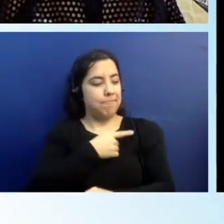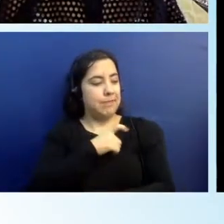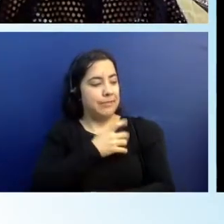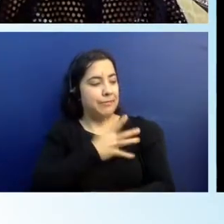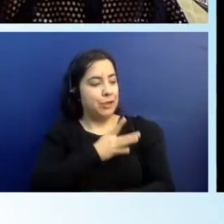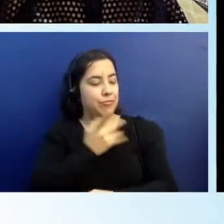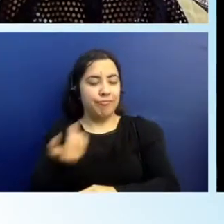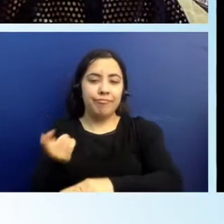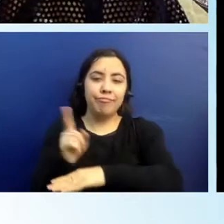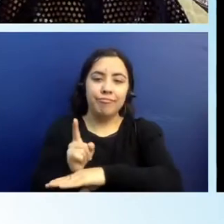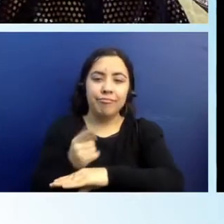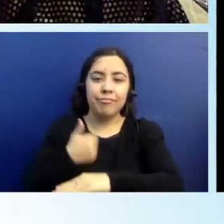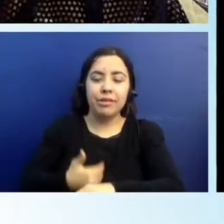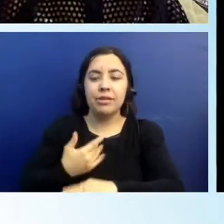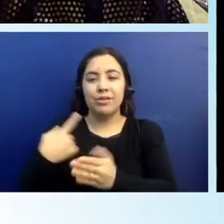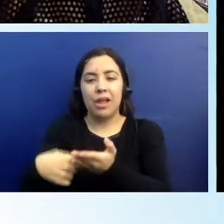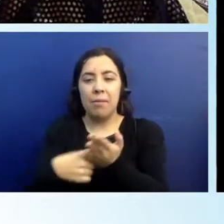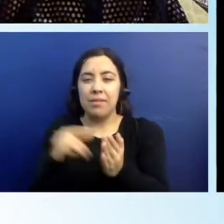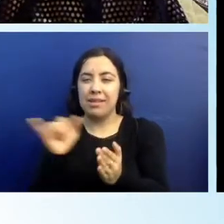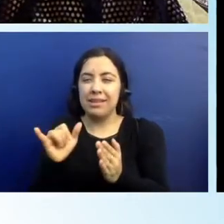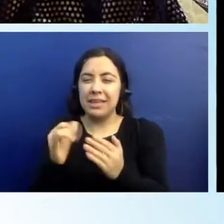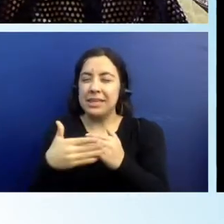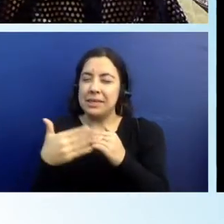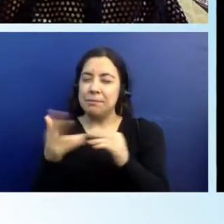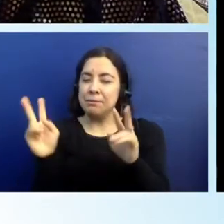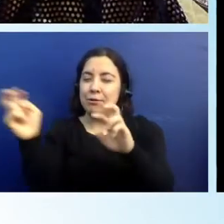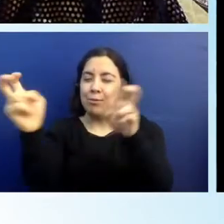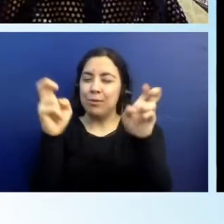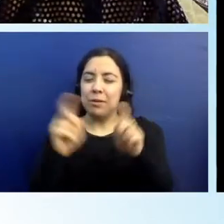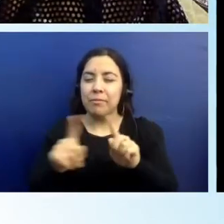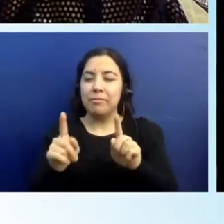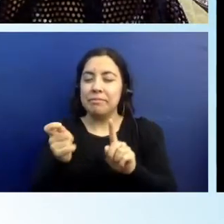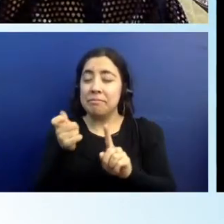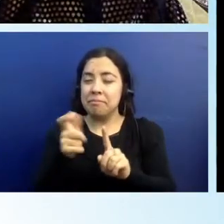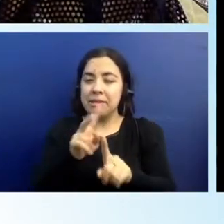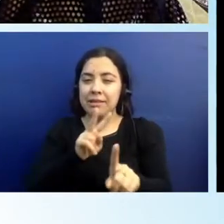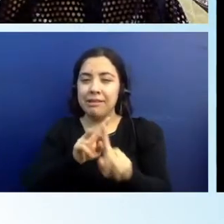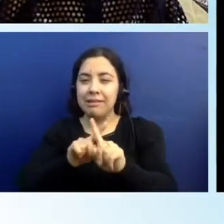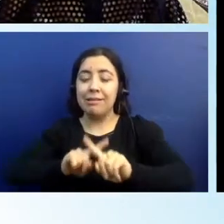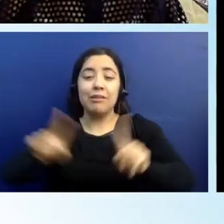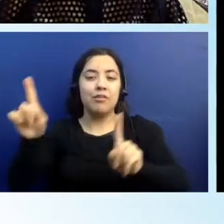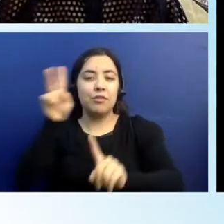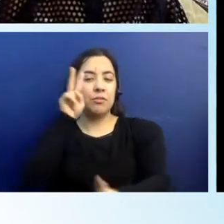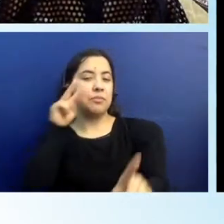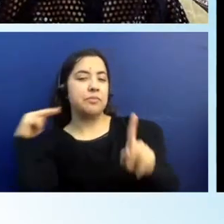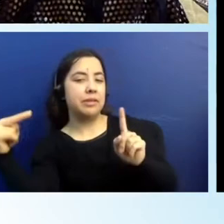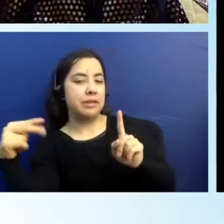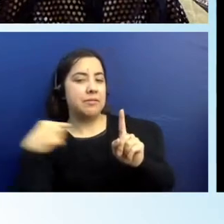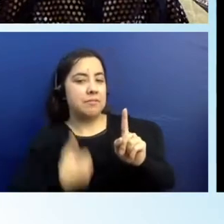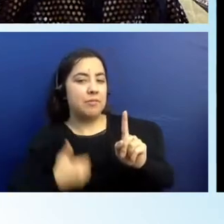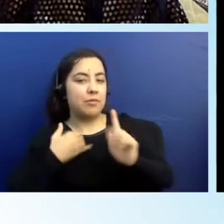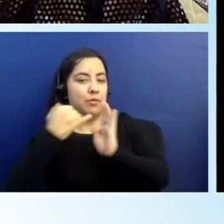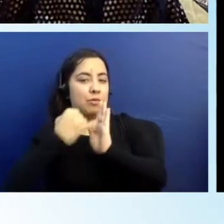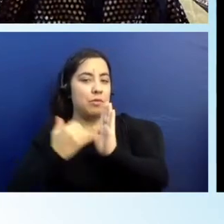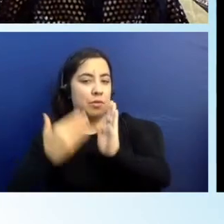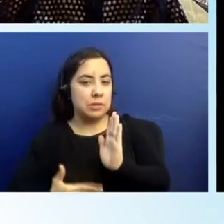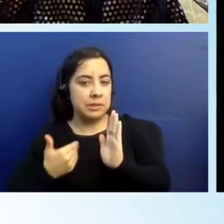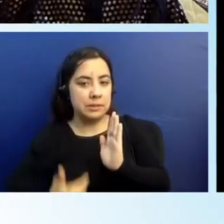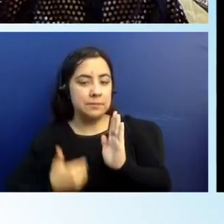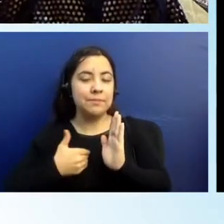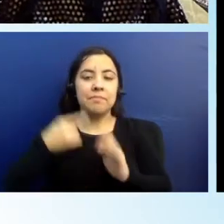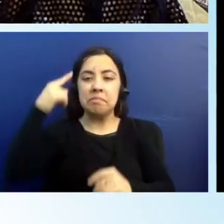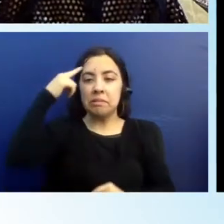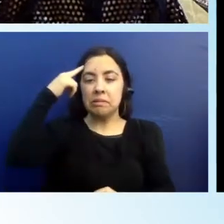the same sorts of subjects from a slightly different set of lenses as an artist. I think